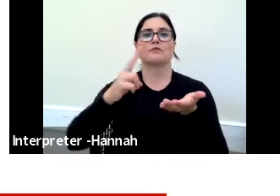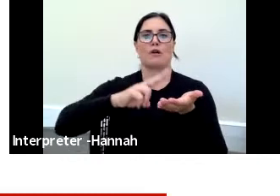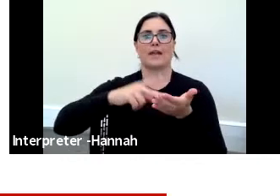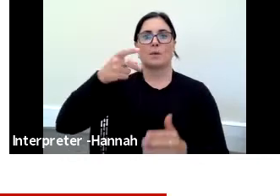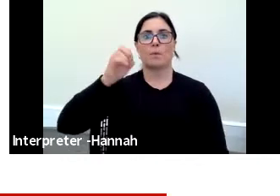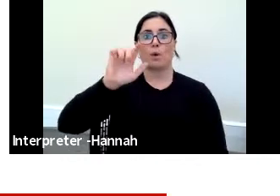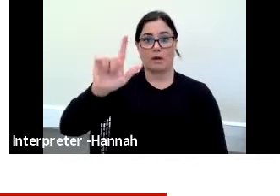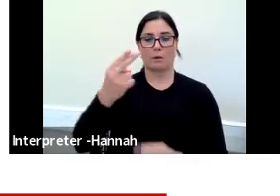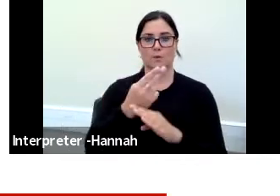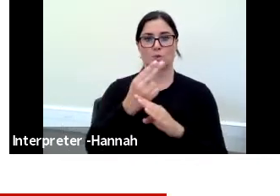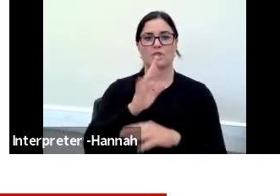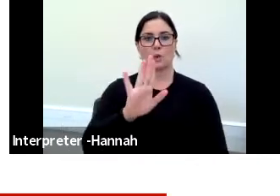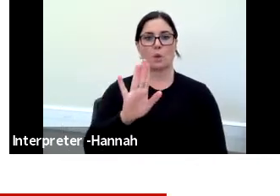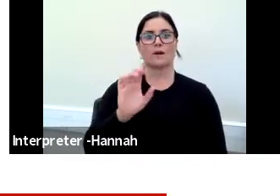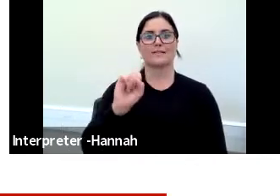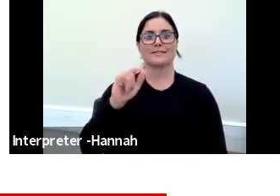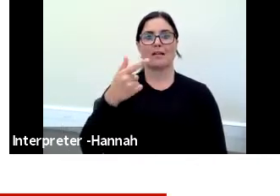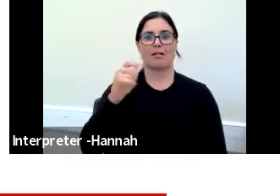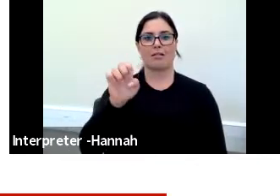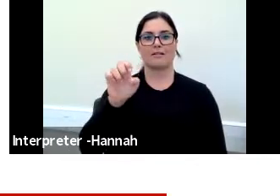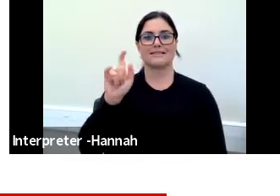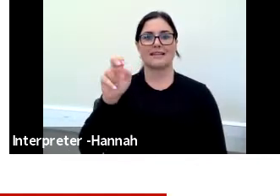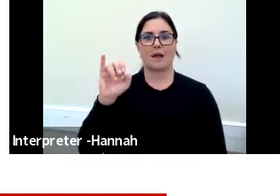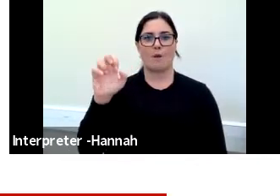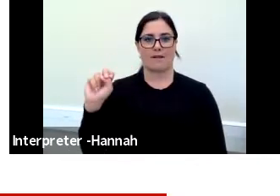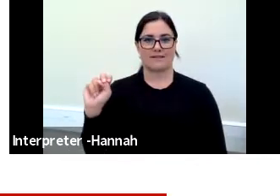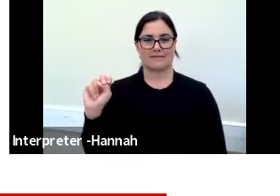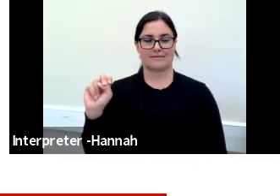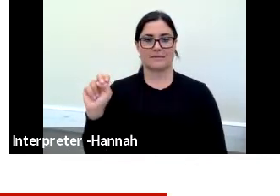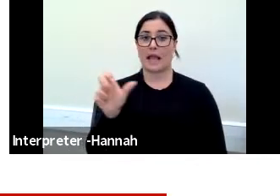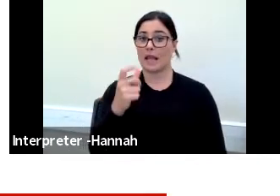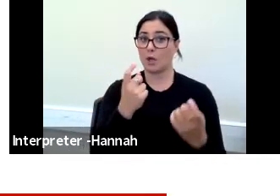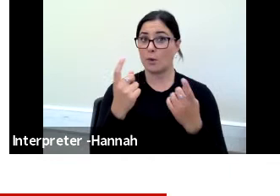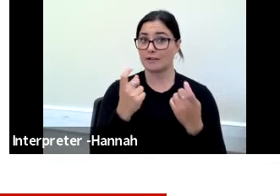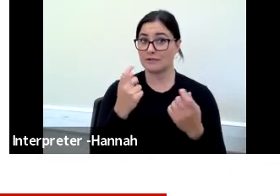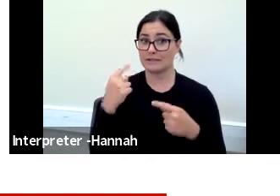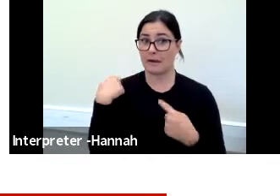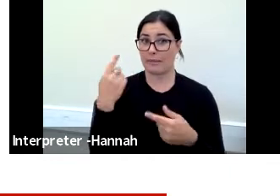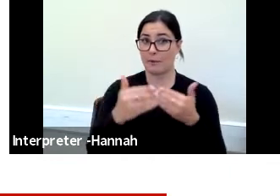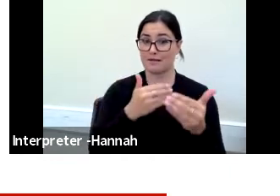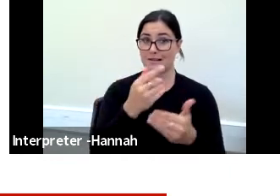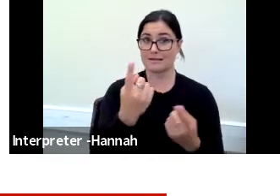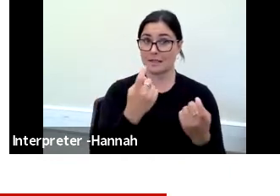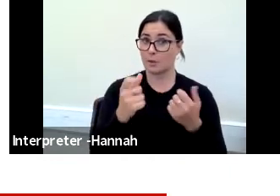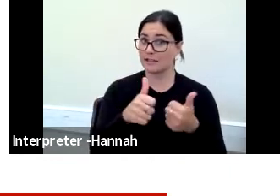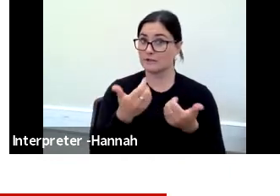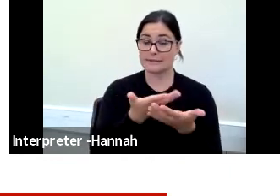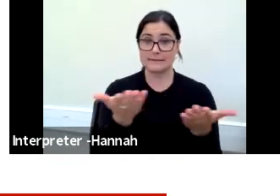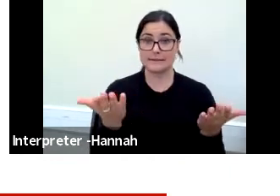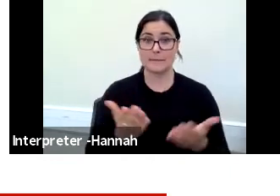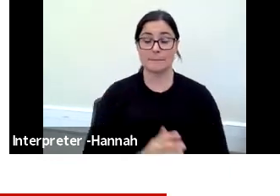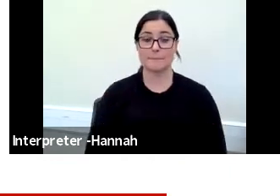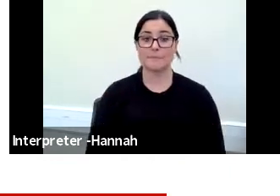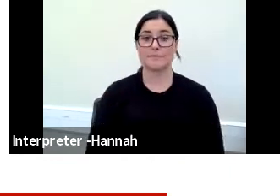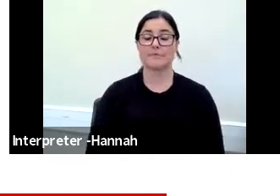portal by using your single sign-on. Does anybody have any questions so far about the process and how to access the